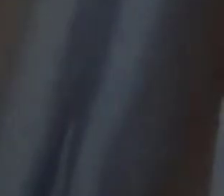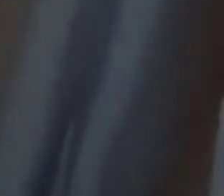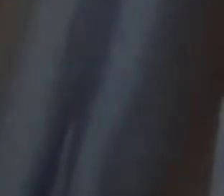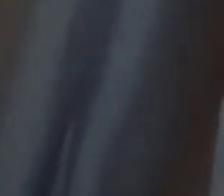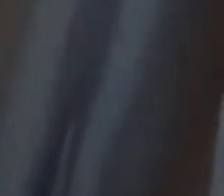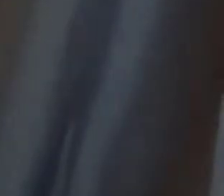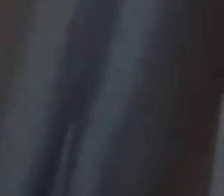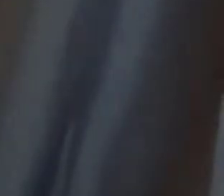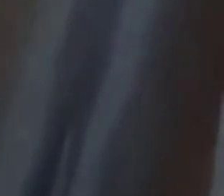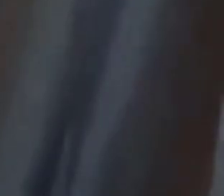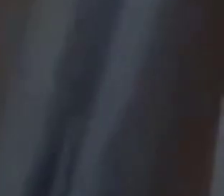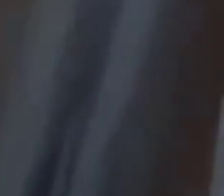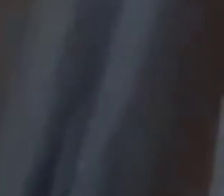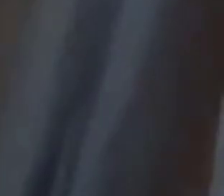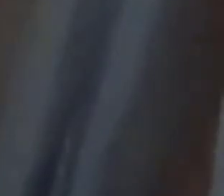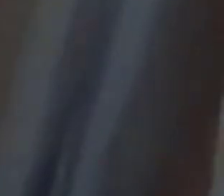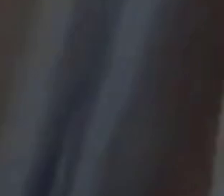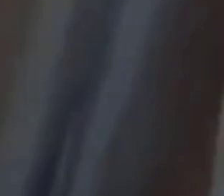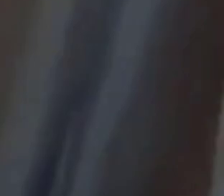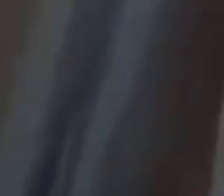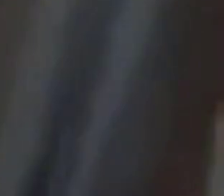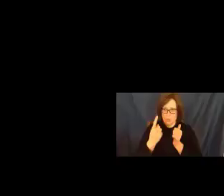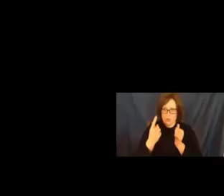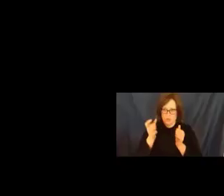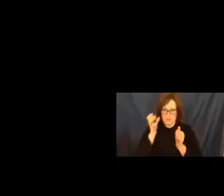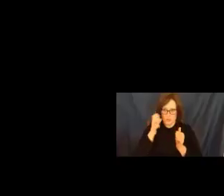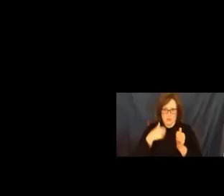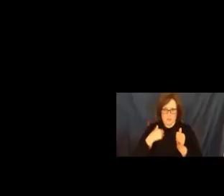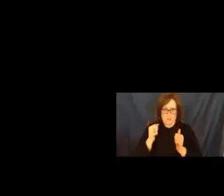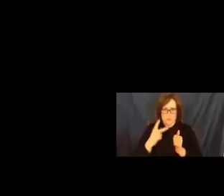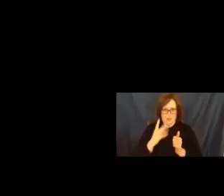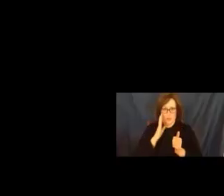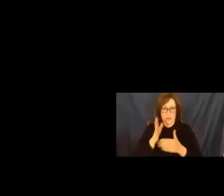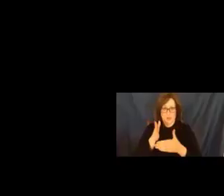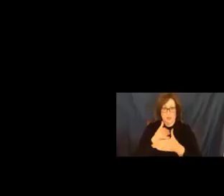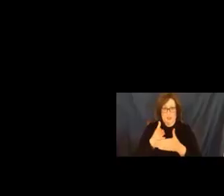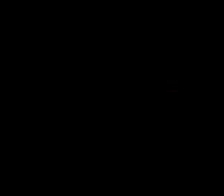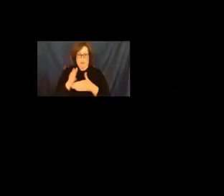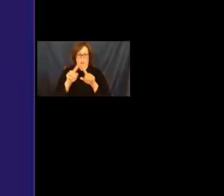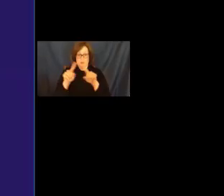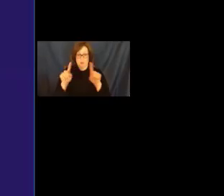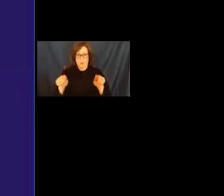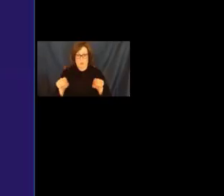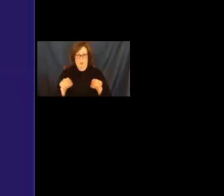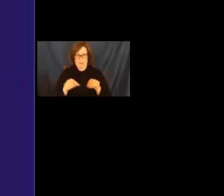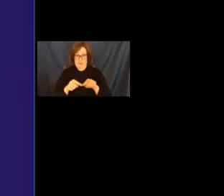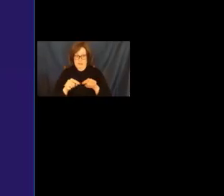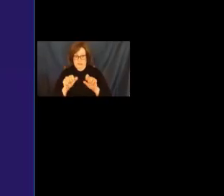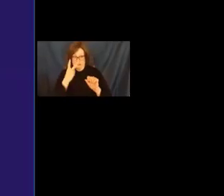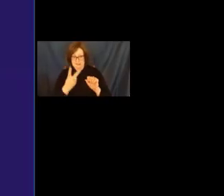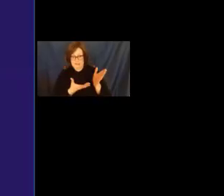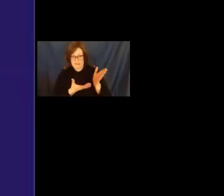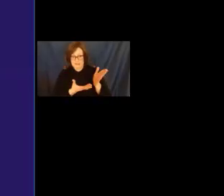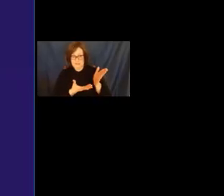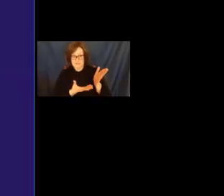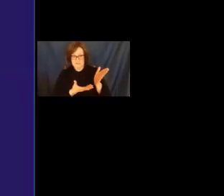Hi, I hope everyone can hear me. I'm going to share my screen here. Does it look good?